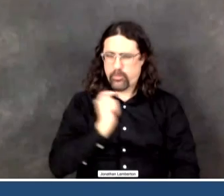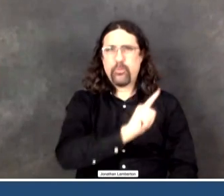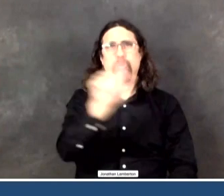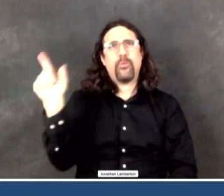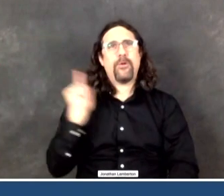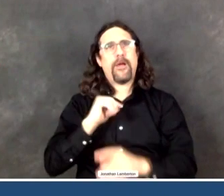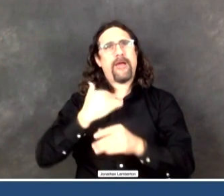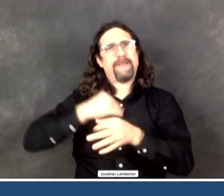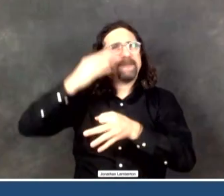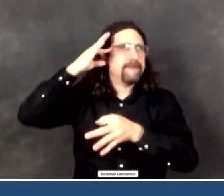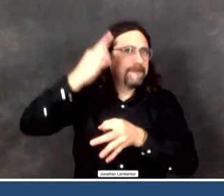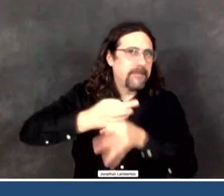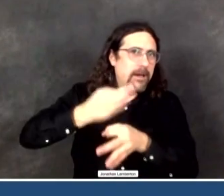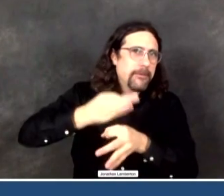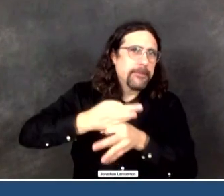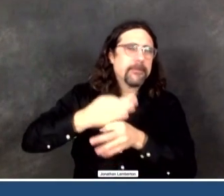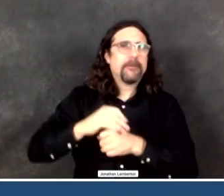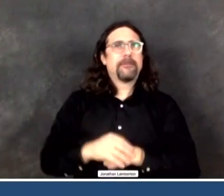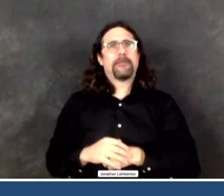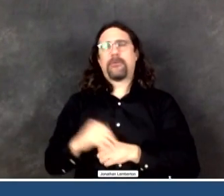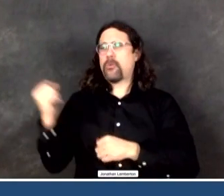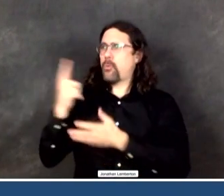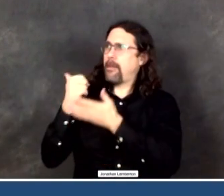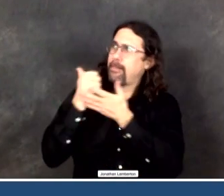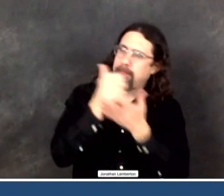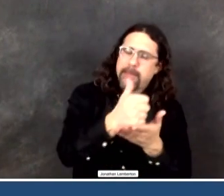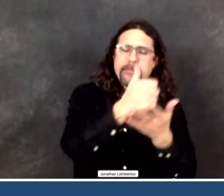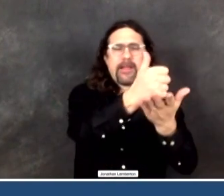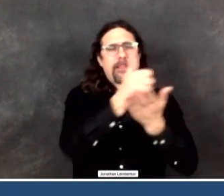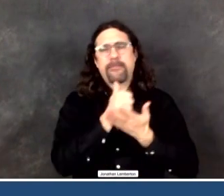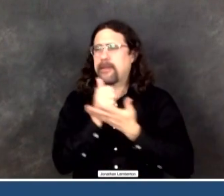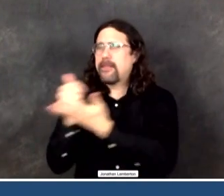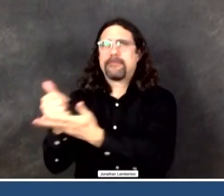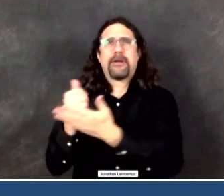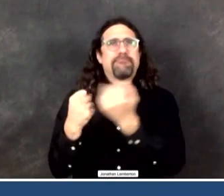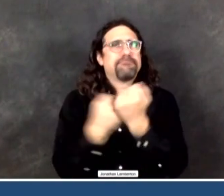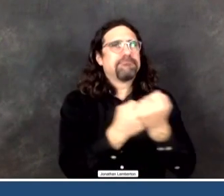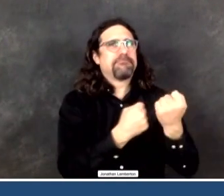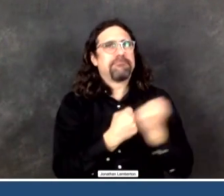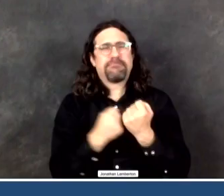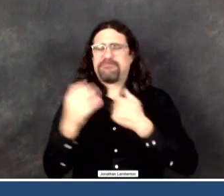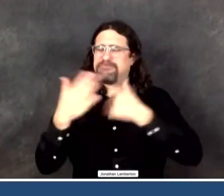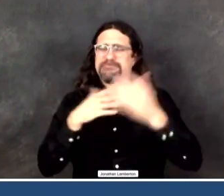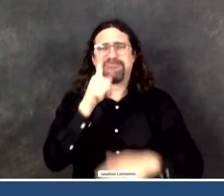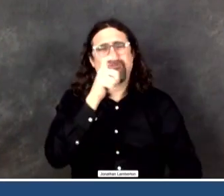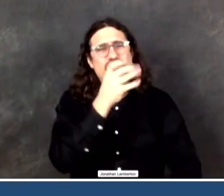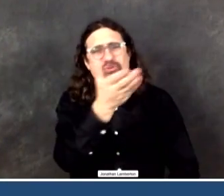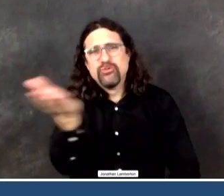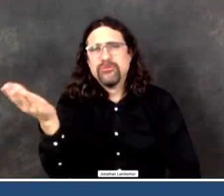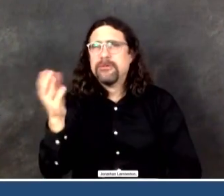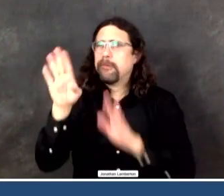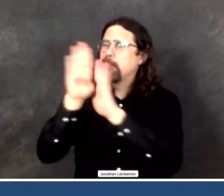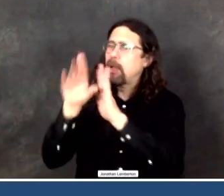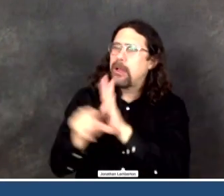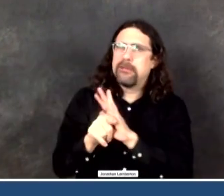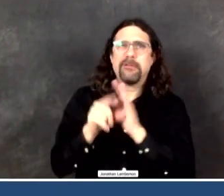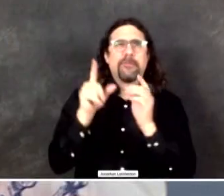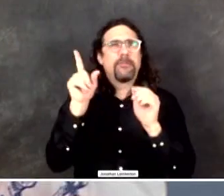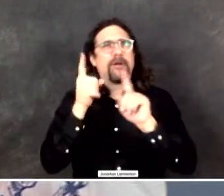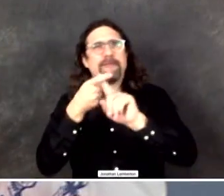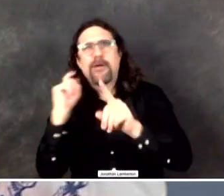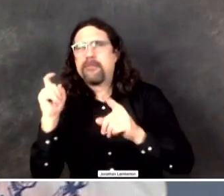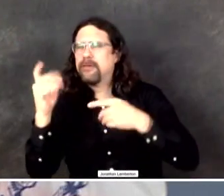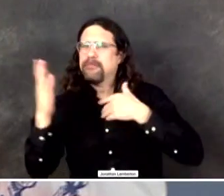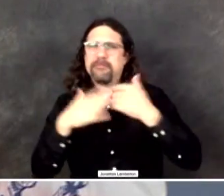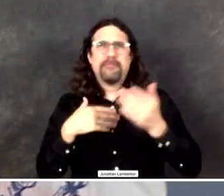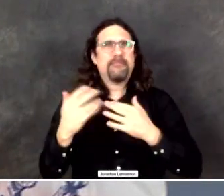supporting each other. All of our faiths, all of our beliefs, no matter what your belief system is, they almost all come back to the same place, which is